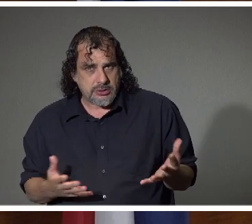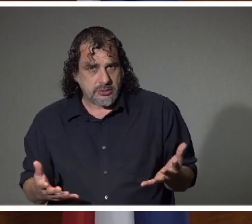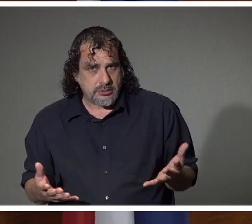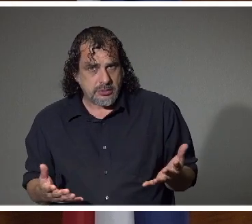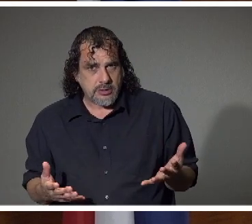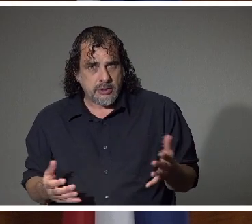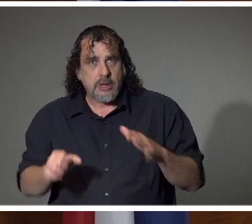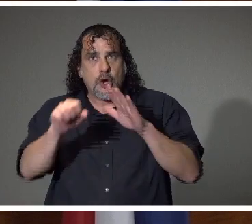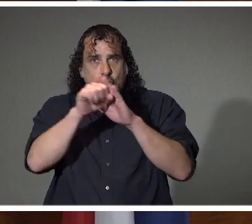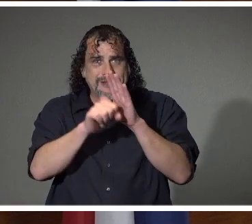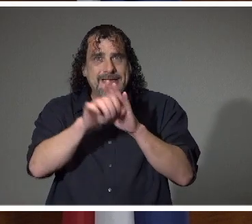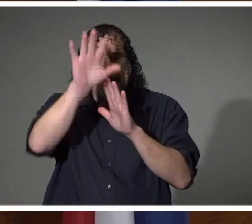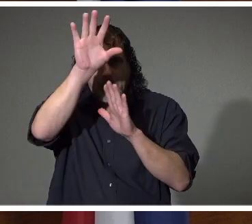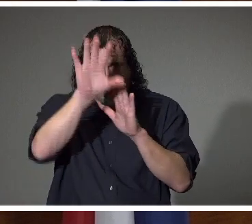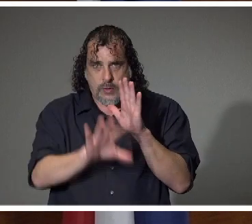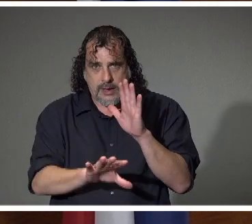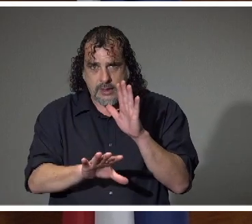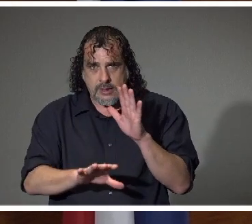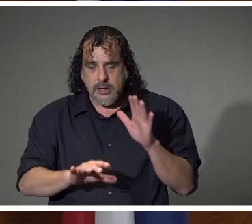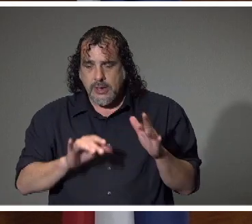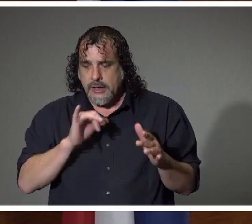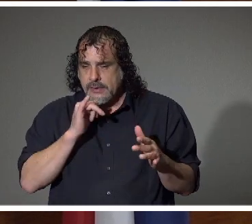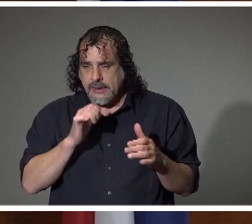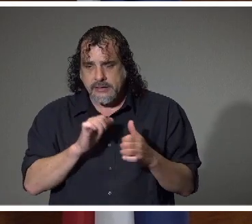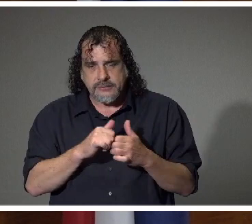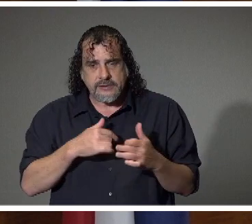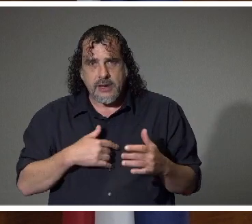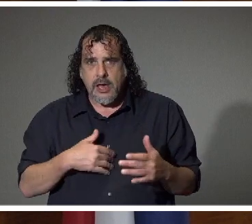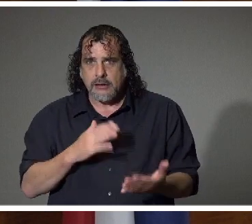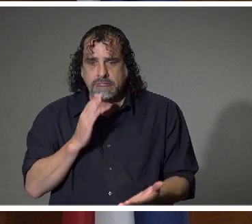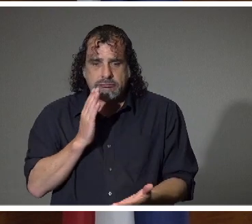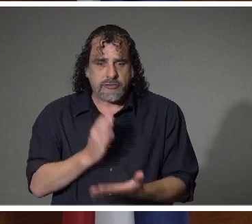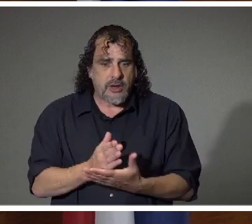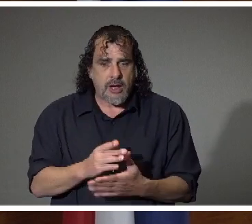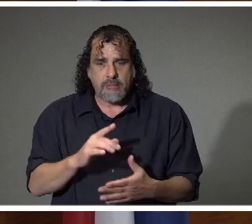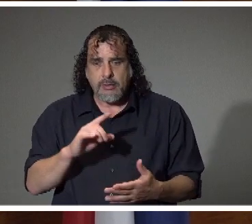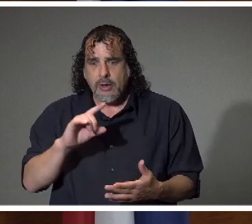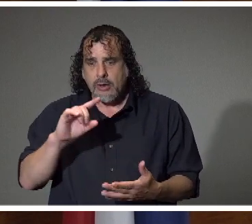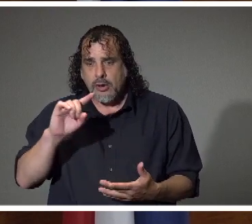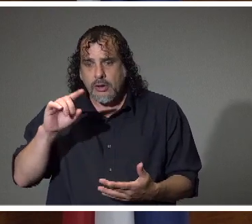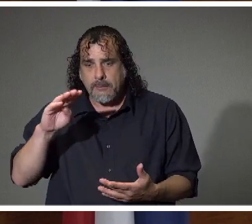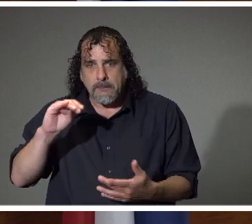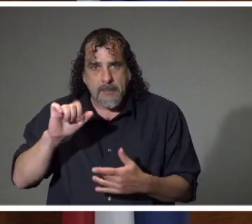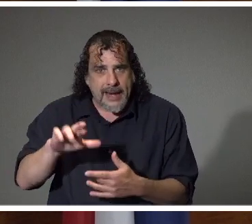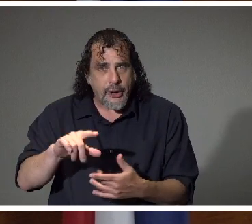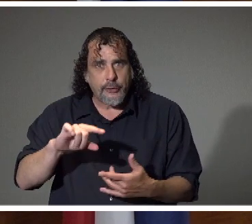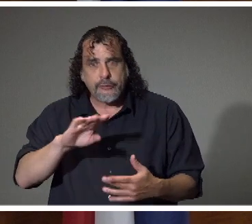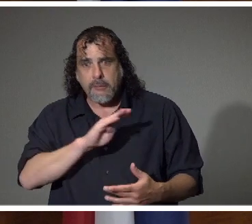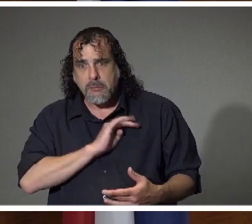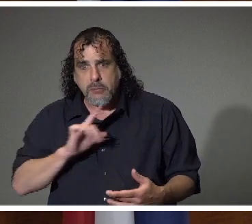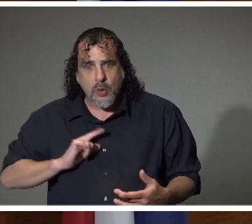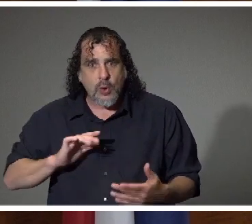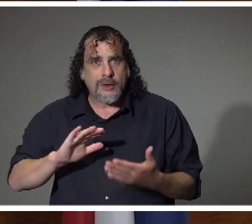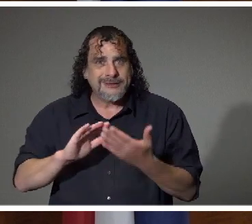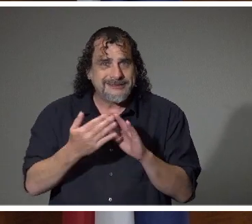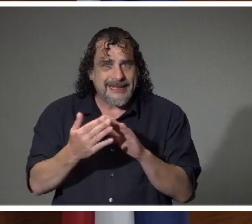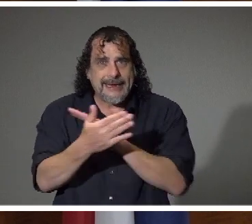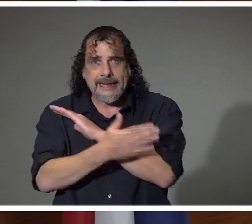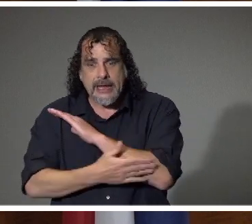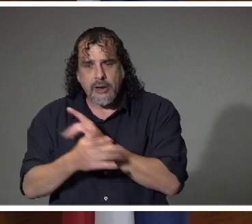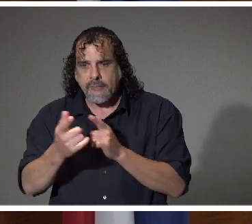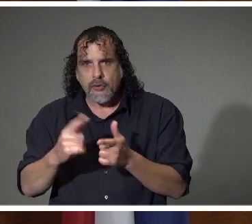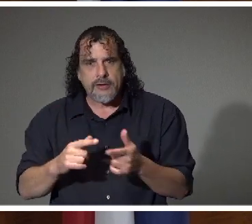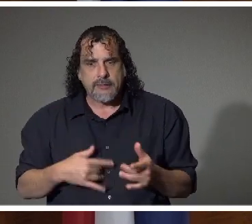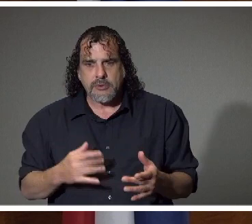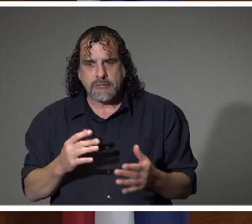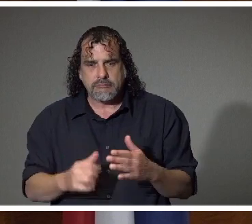a statewide basis that does not preclude local governments, county or city, from going a step further,